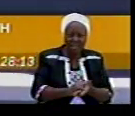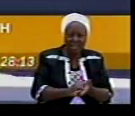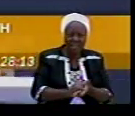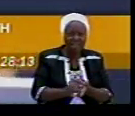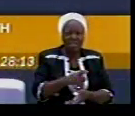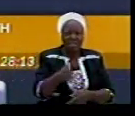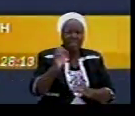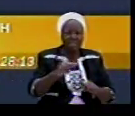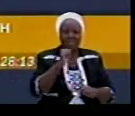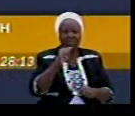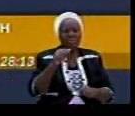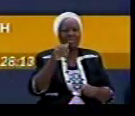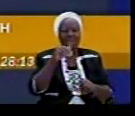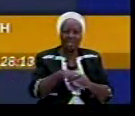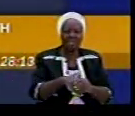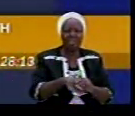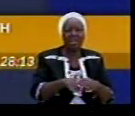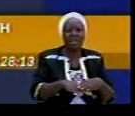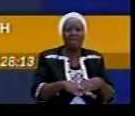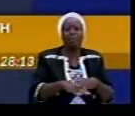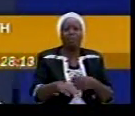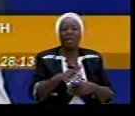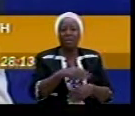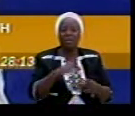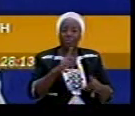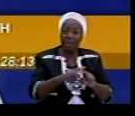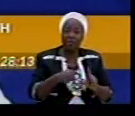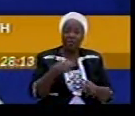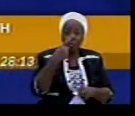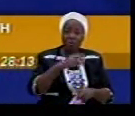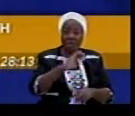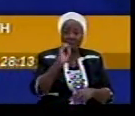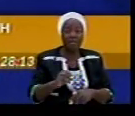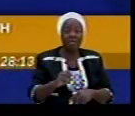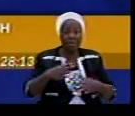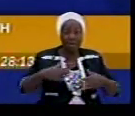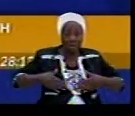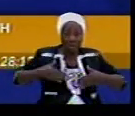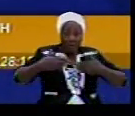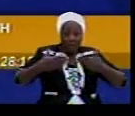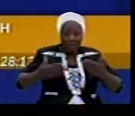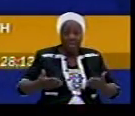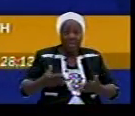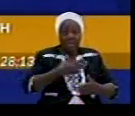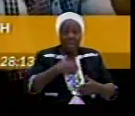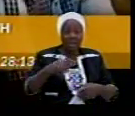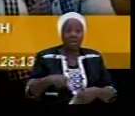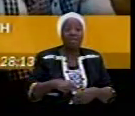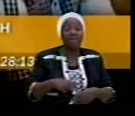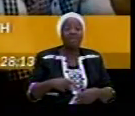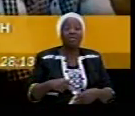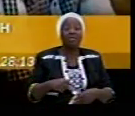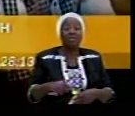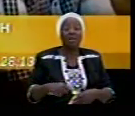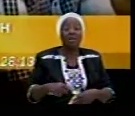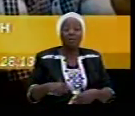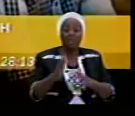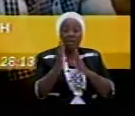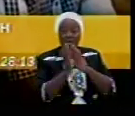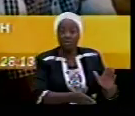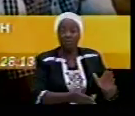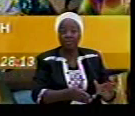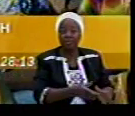and forsaketh them shall have mercy. Mercy.